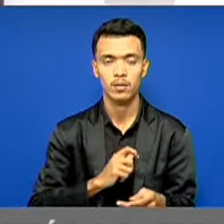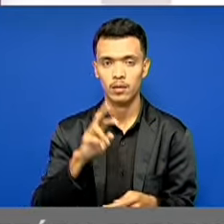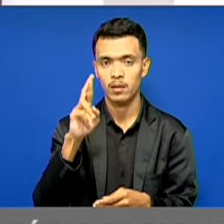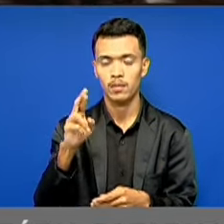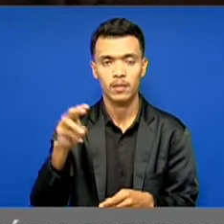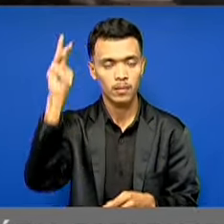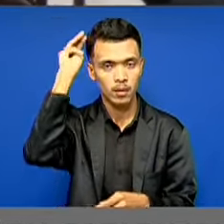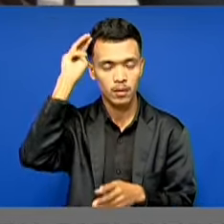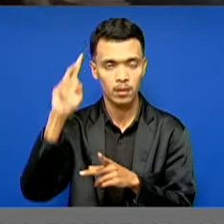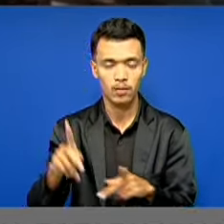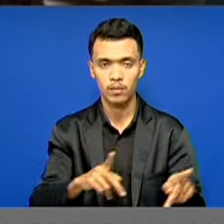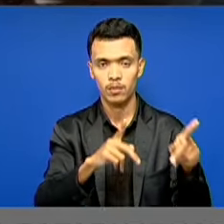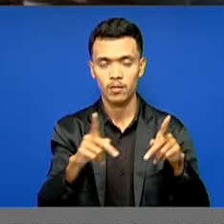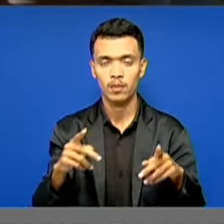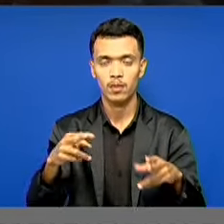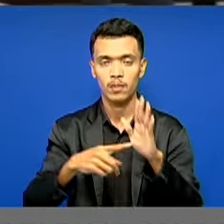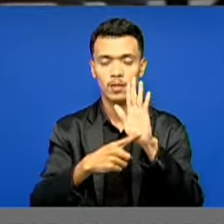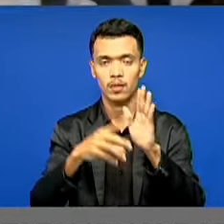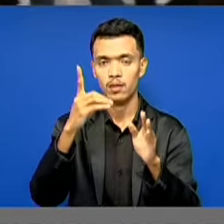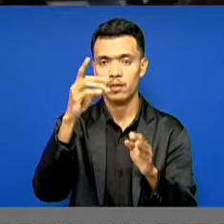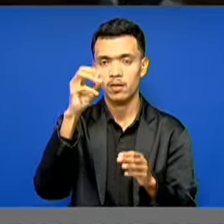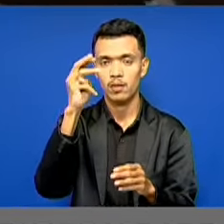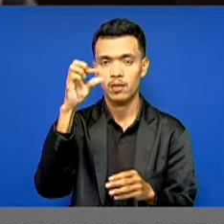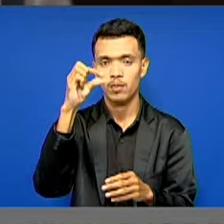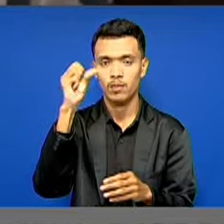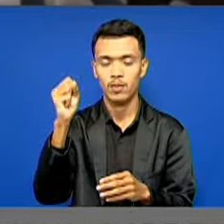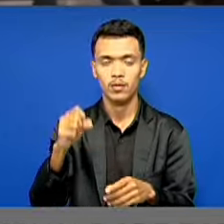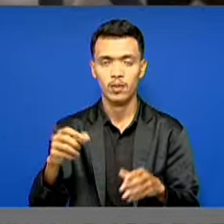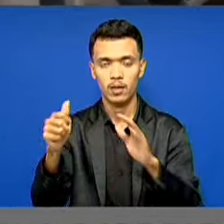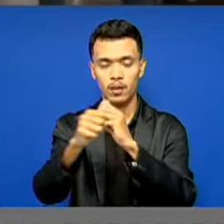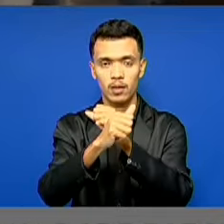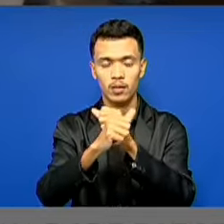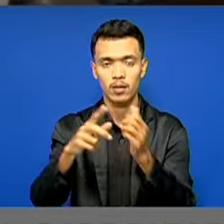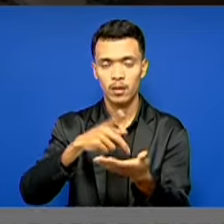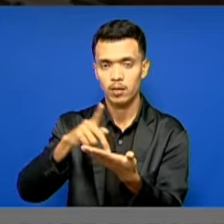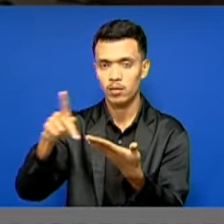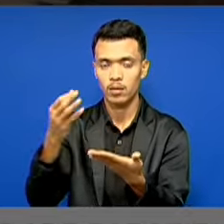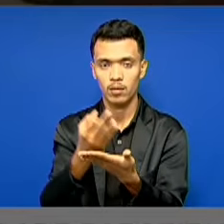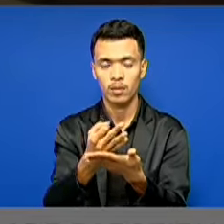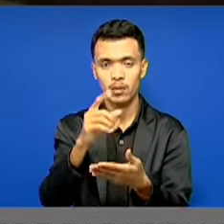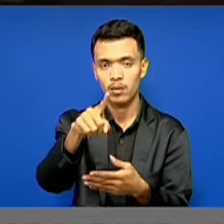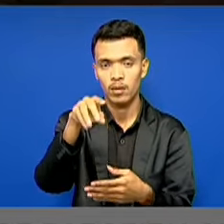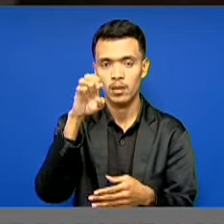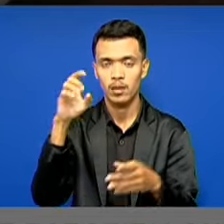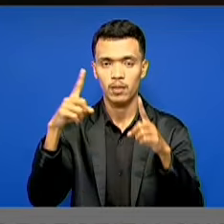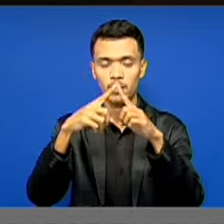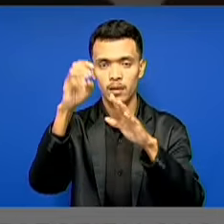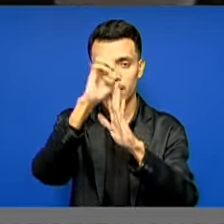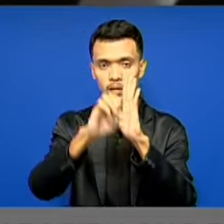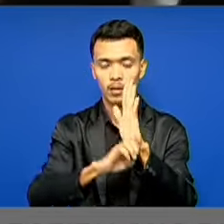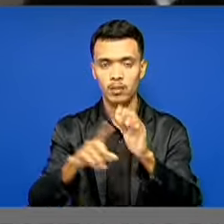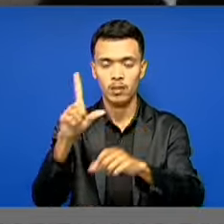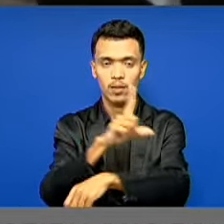Público, representa procurador Domingos Gouveia Barreto, alega Arguidu, atuselo multa dolarida ba estado durante loron